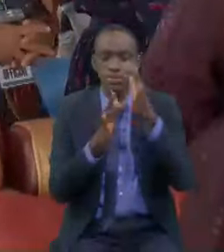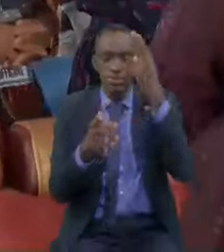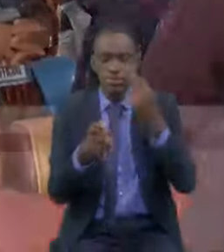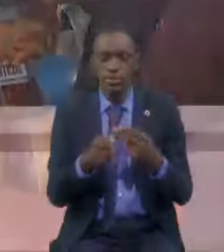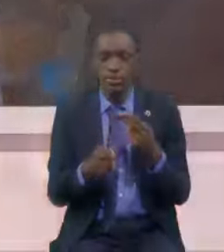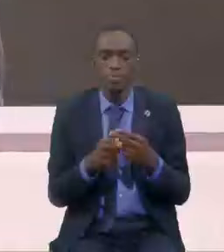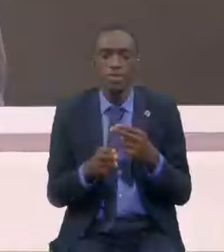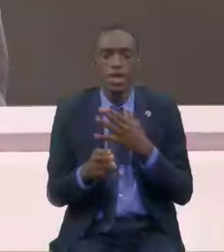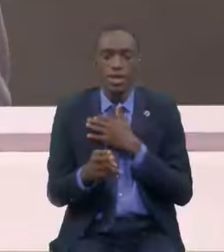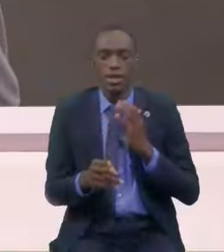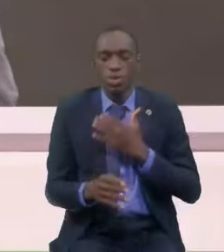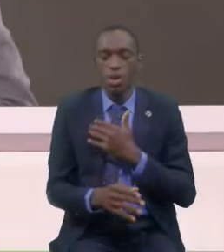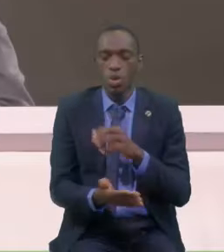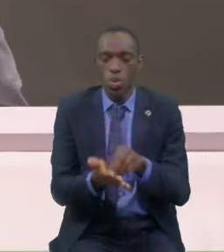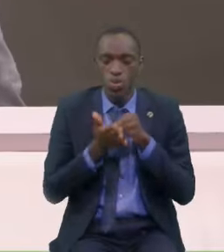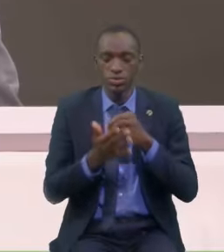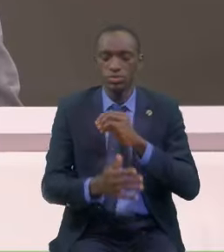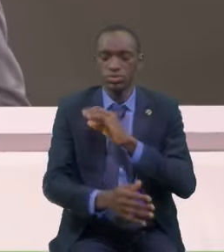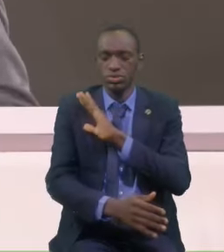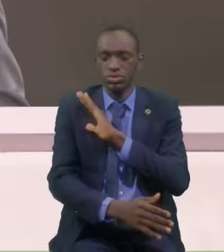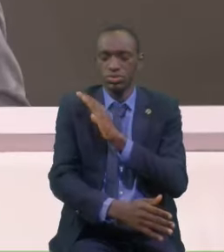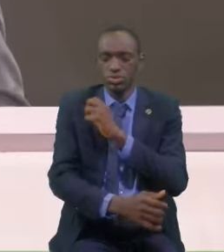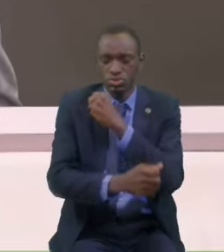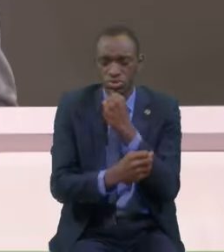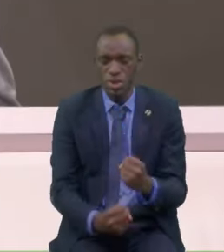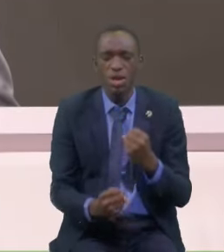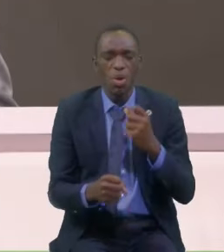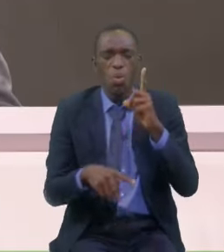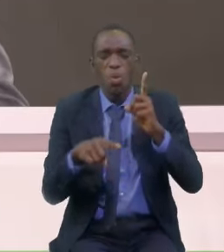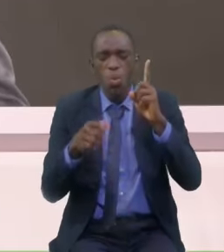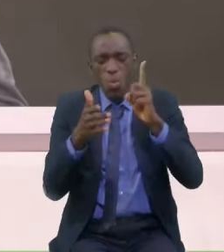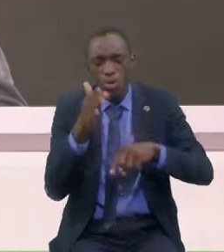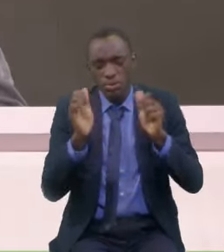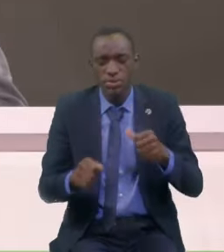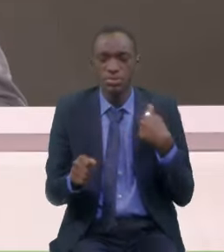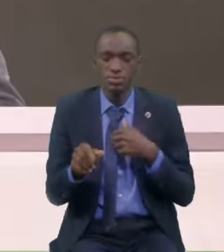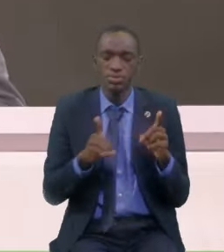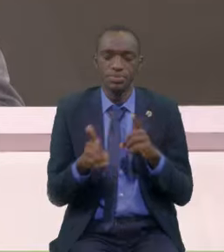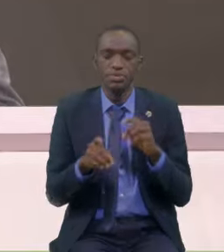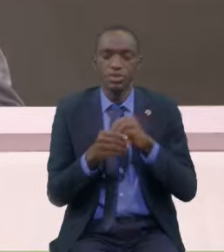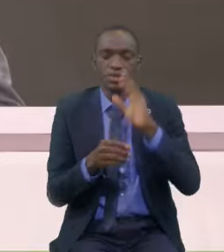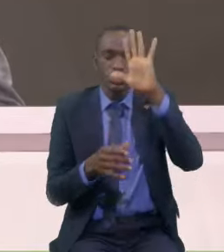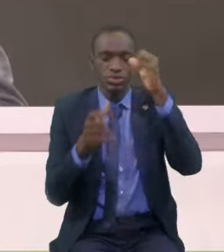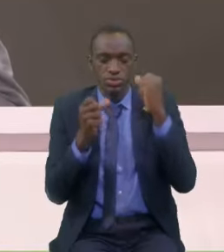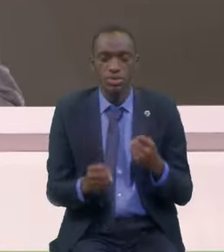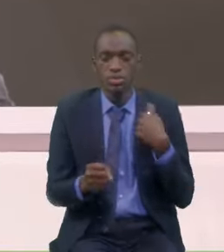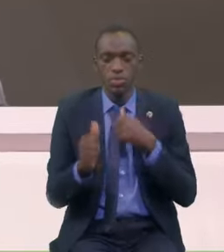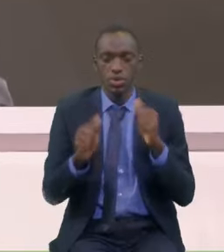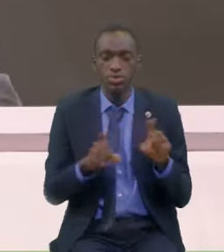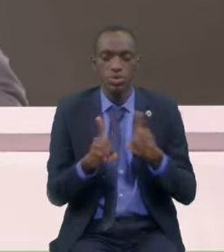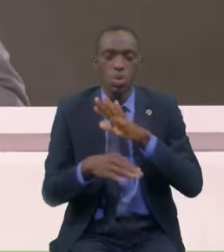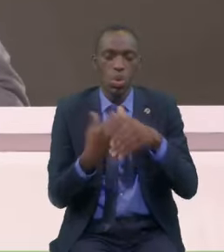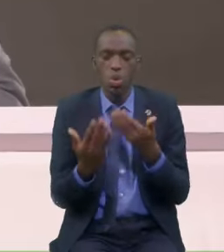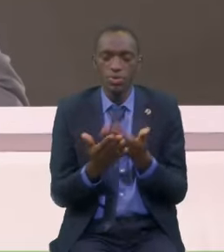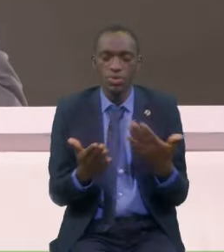strength, what can we do? In your strength, we can do all things you have appointed for us to do. Bless